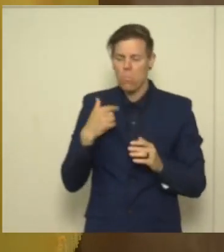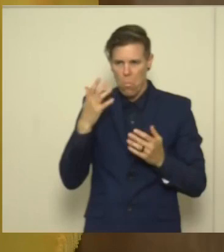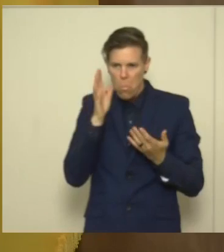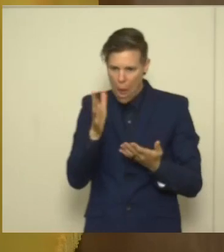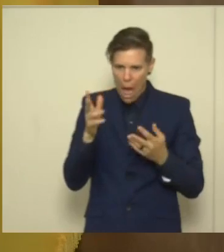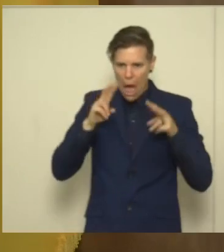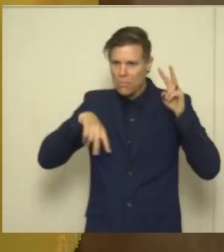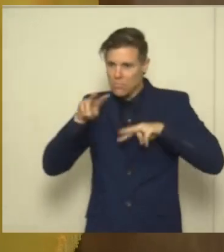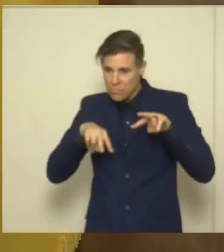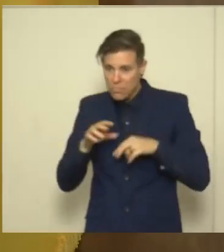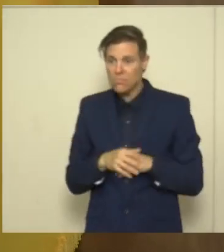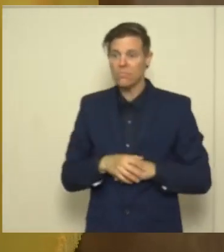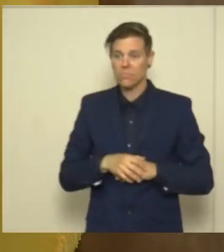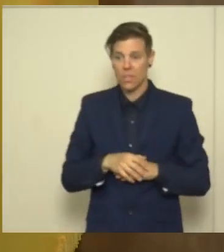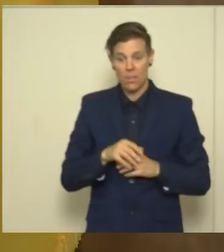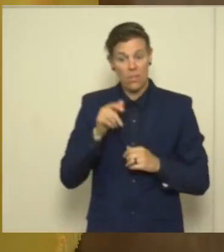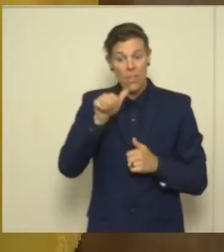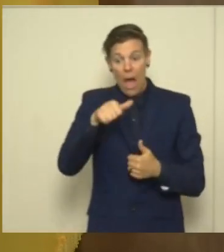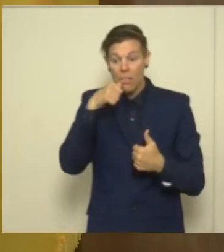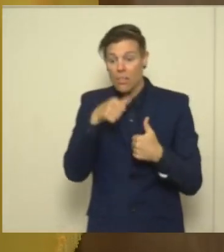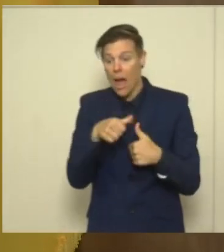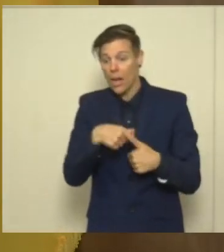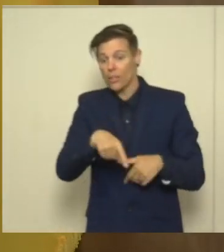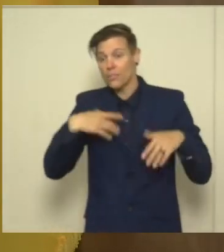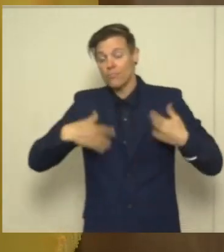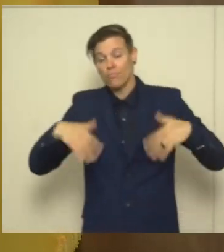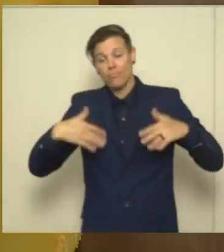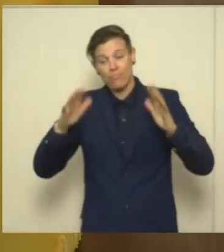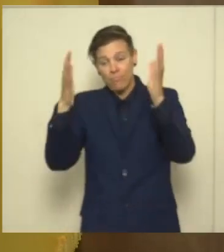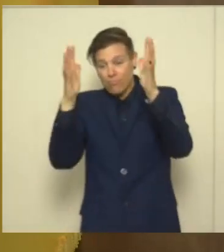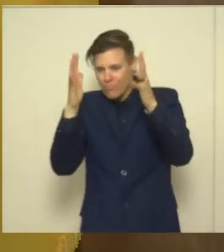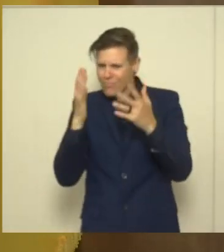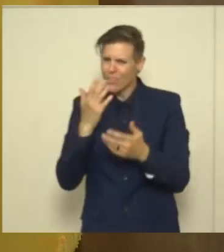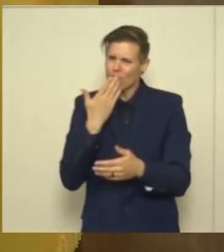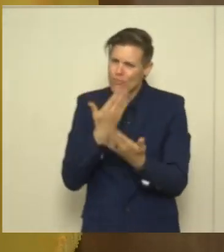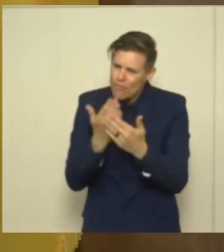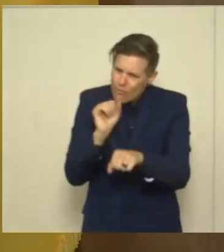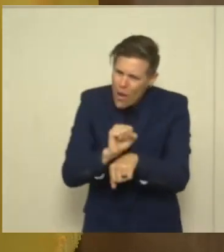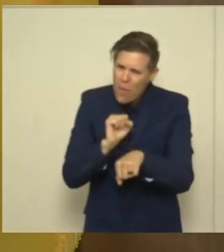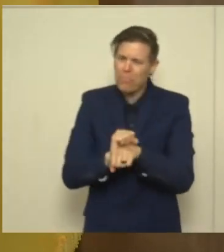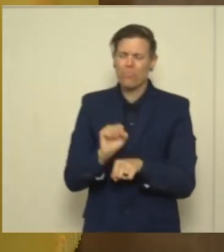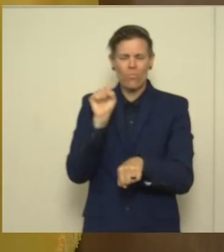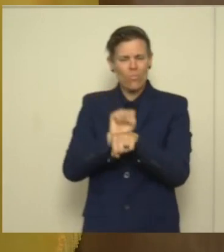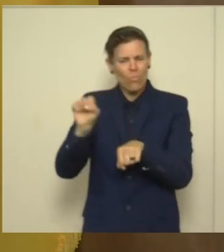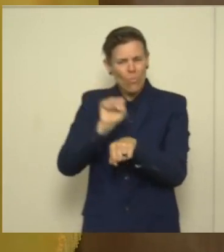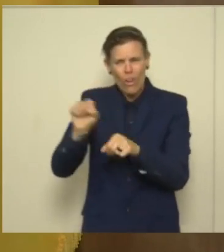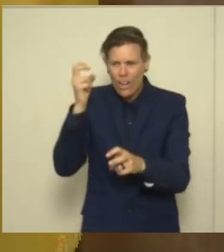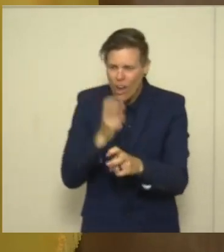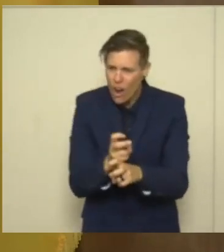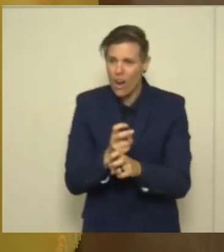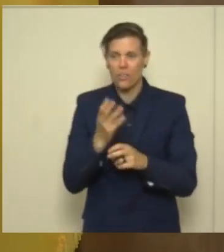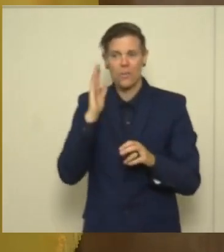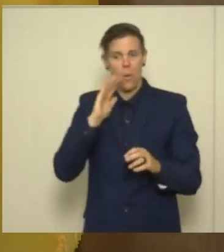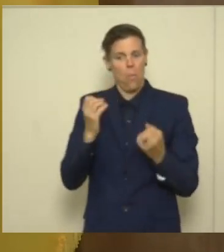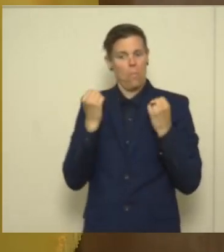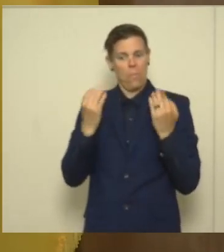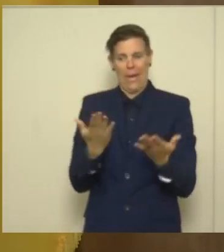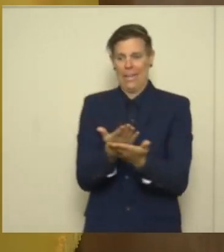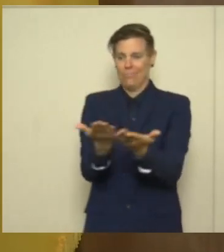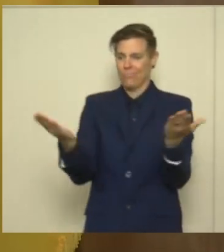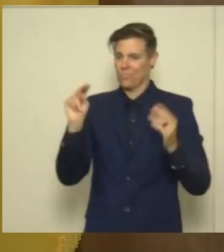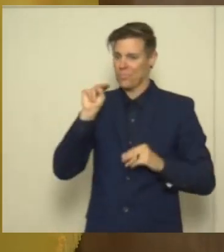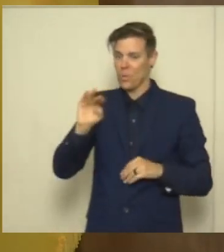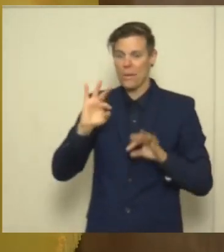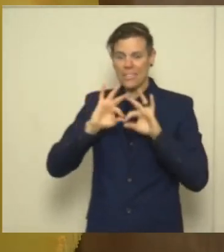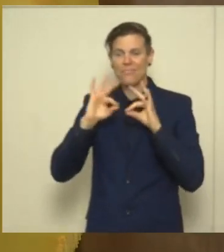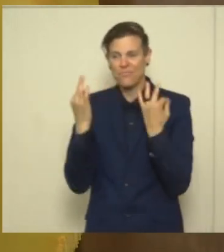you did and what your graduate students did didn't just help your family, it helped many New Mexico families. We really